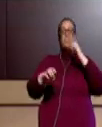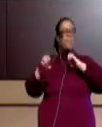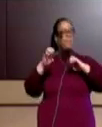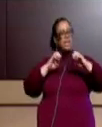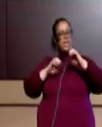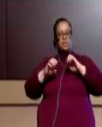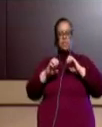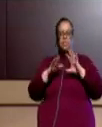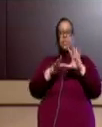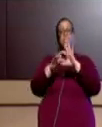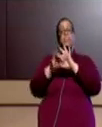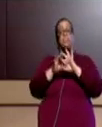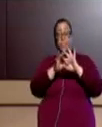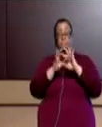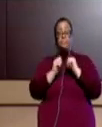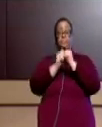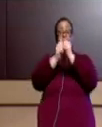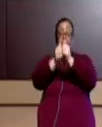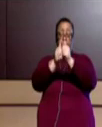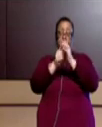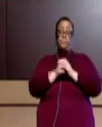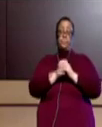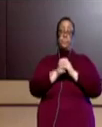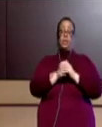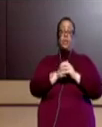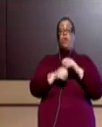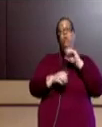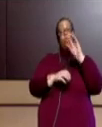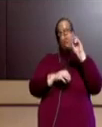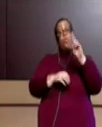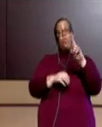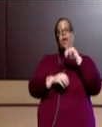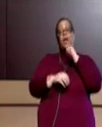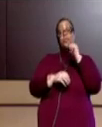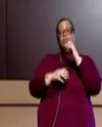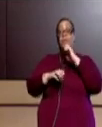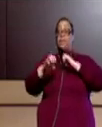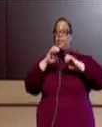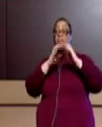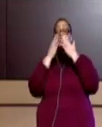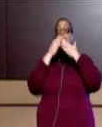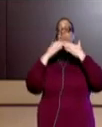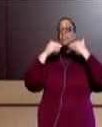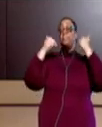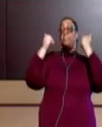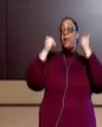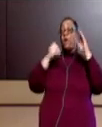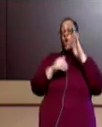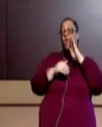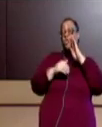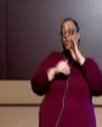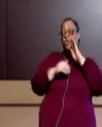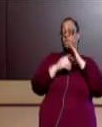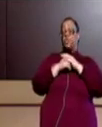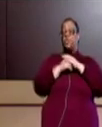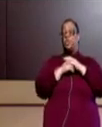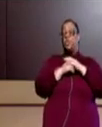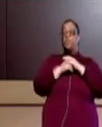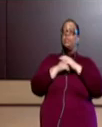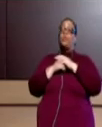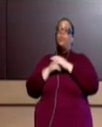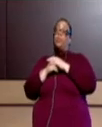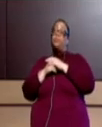or if I do interact with you, I don't have the energy to smile, watch my words, talk to you, so there's a lot of